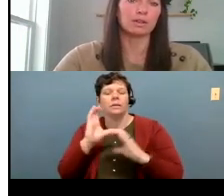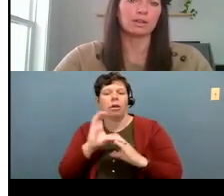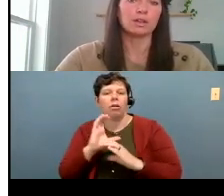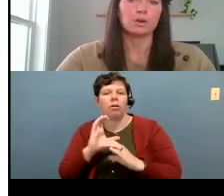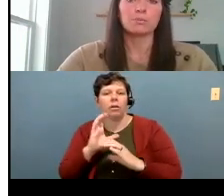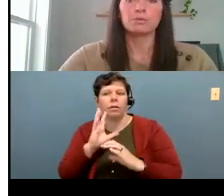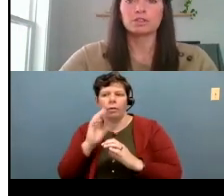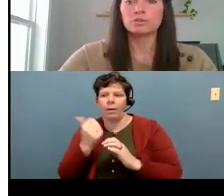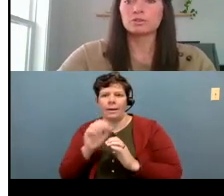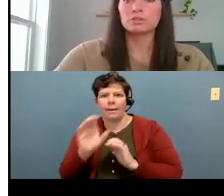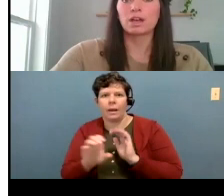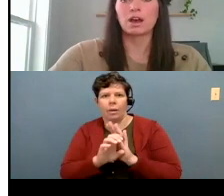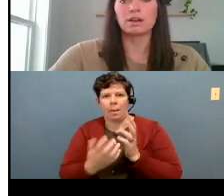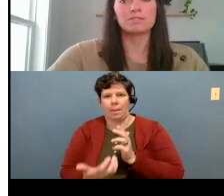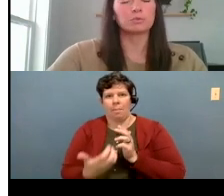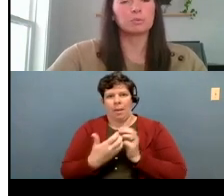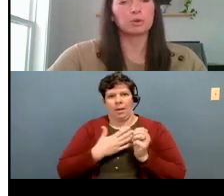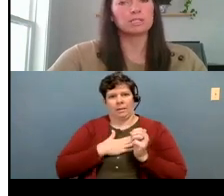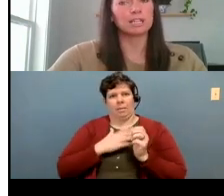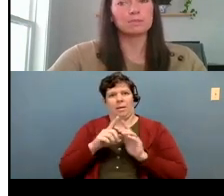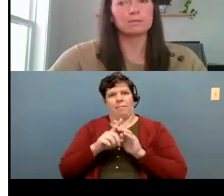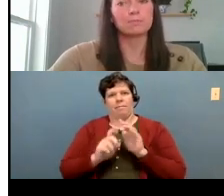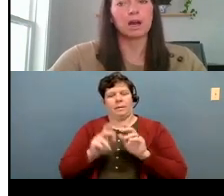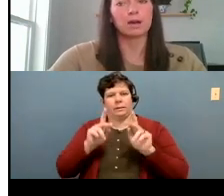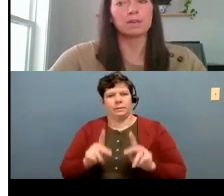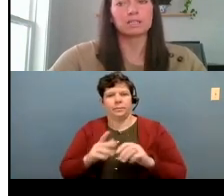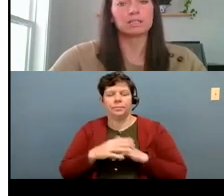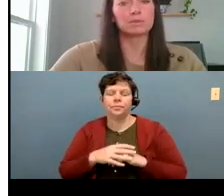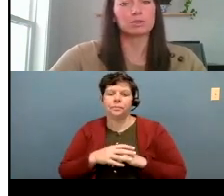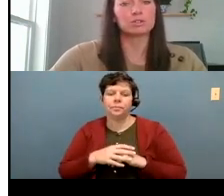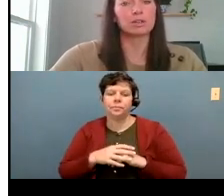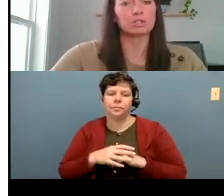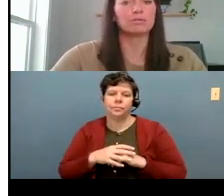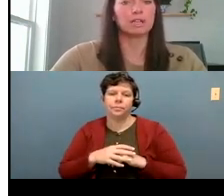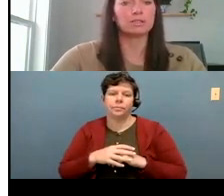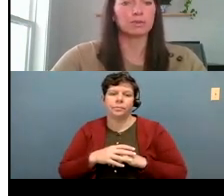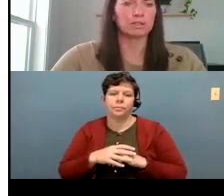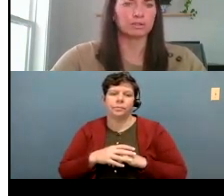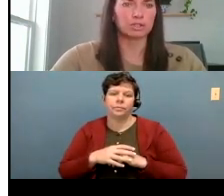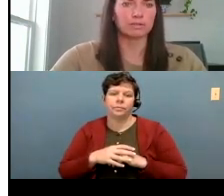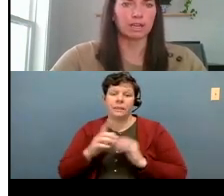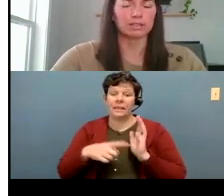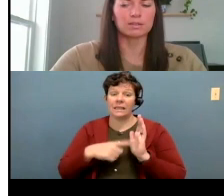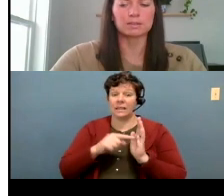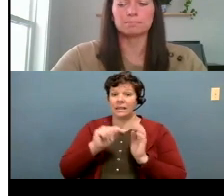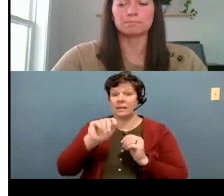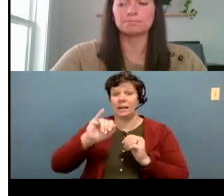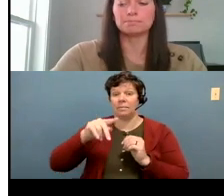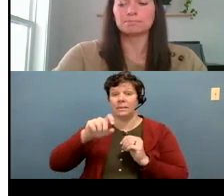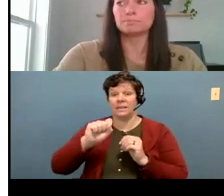one. Public users have even reported tips based on NamUs searching, which have led to resolutions of